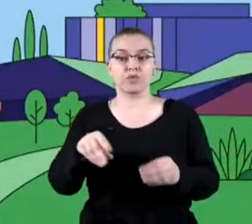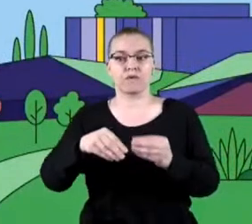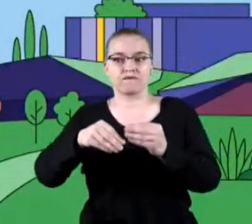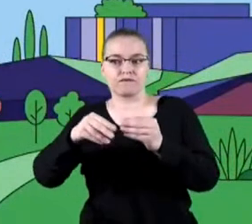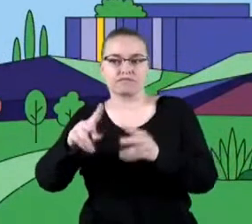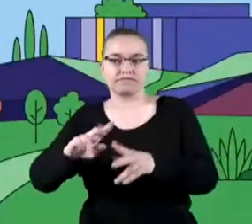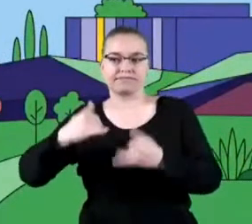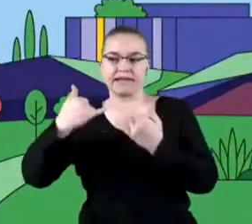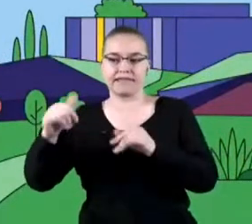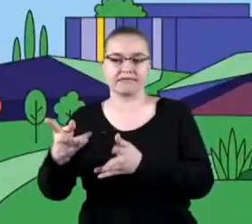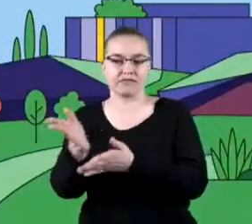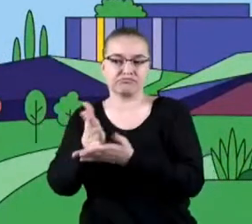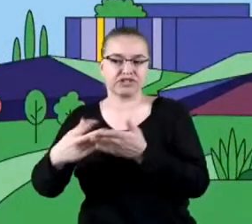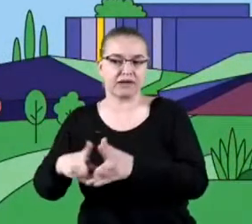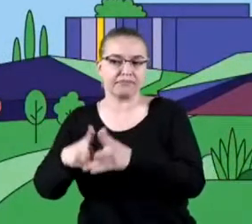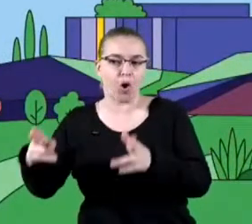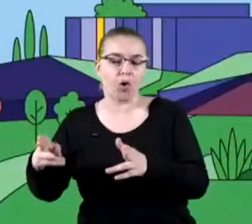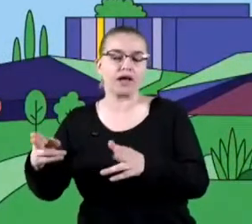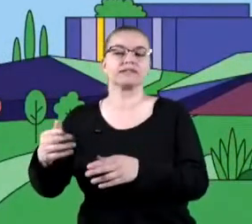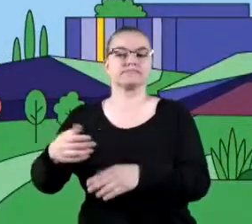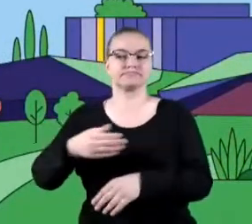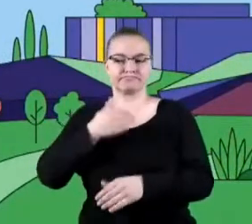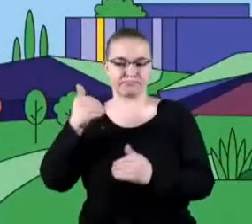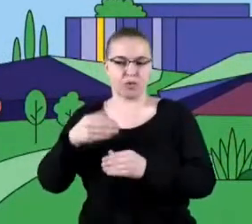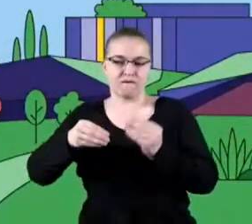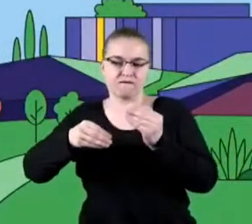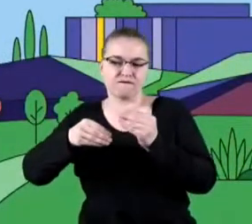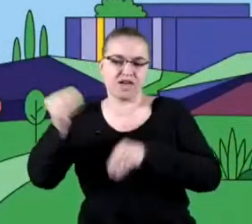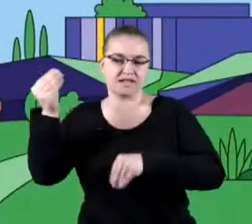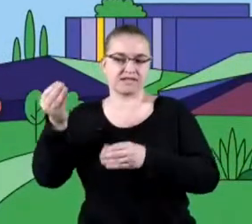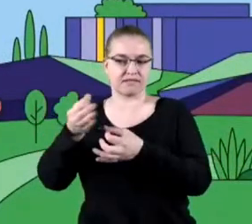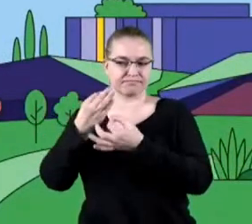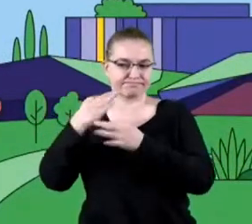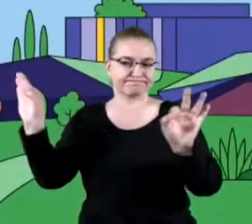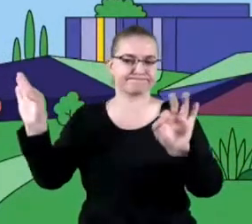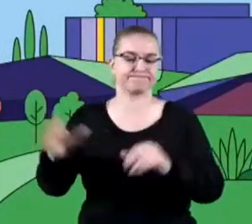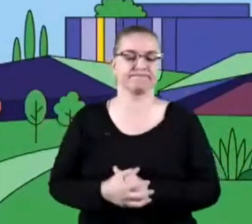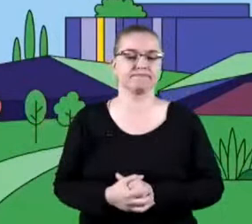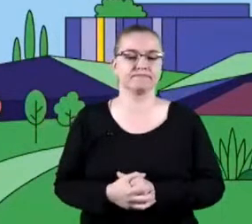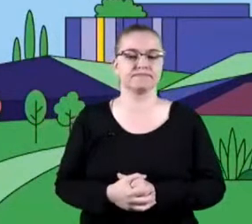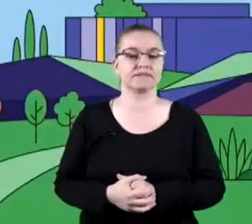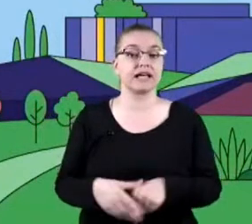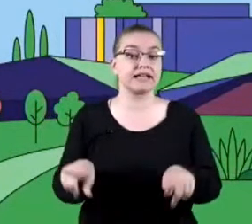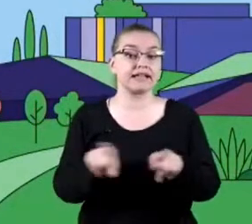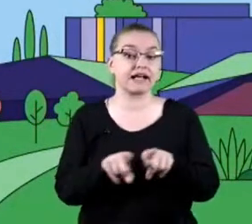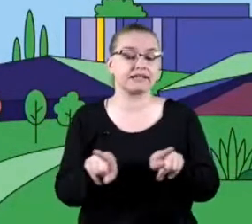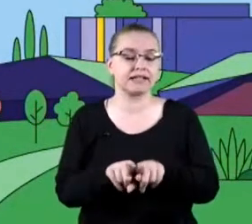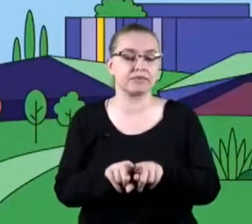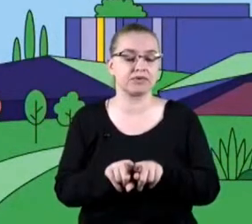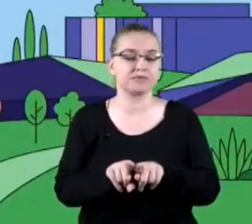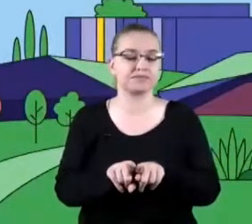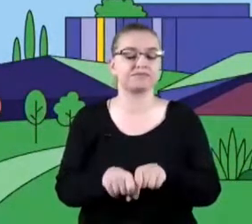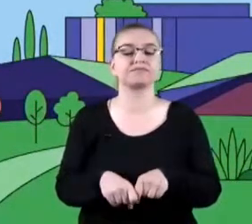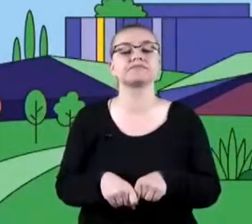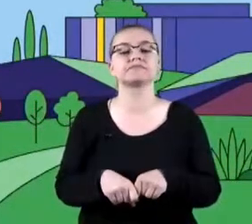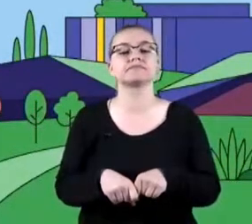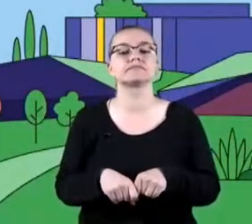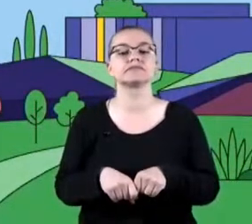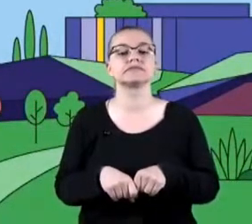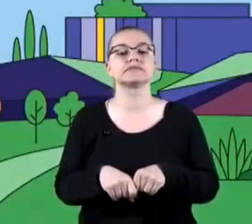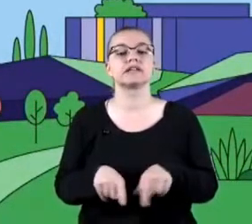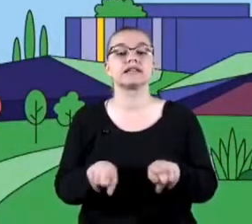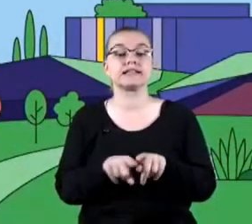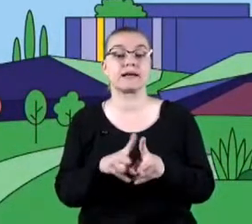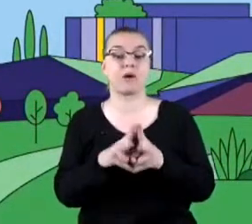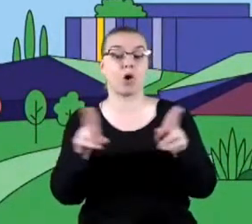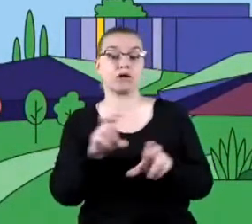time coping with the medical facilities that the country has. So we have to